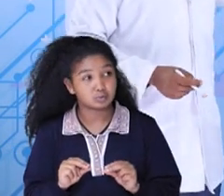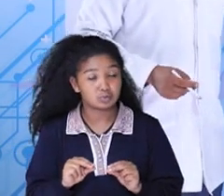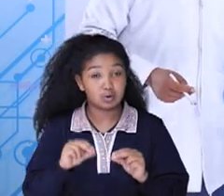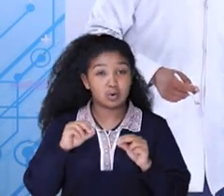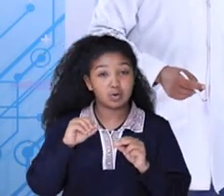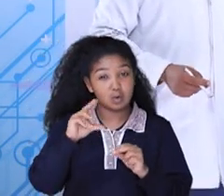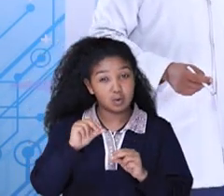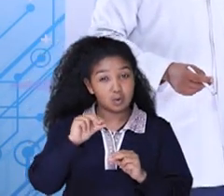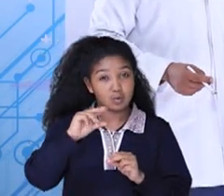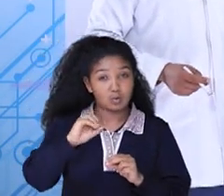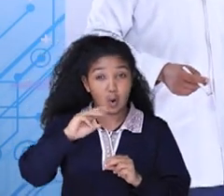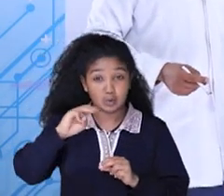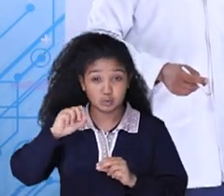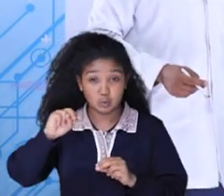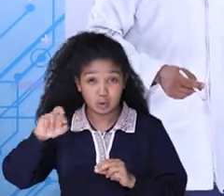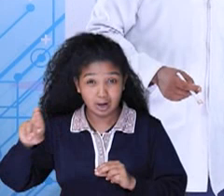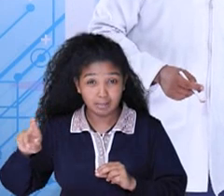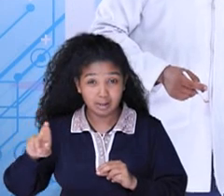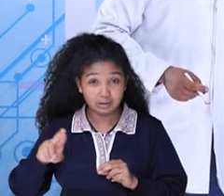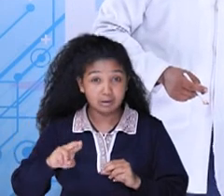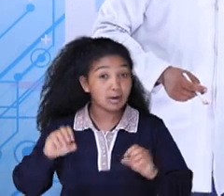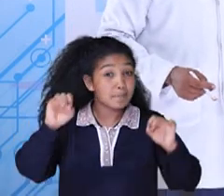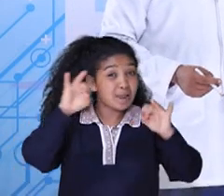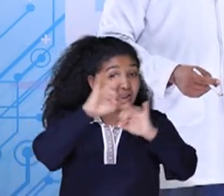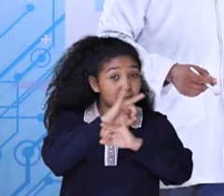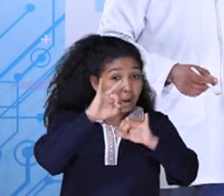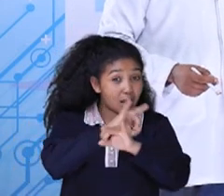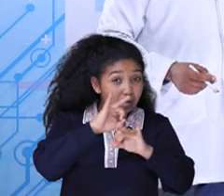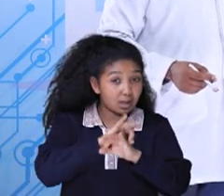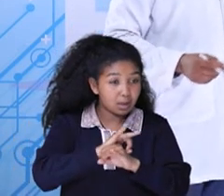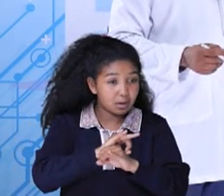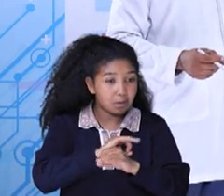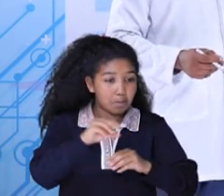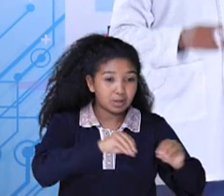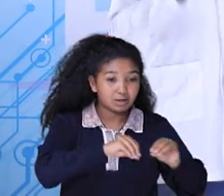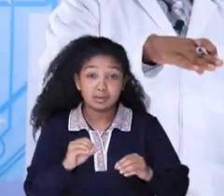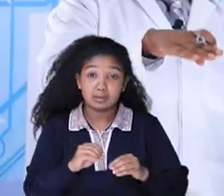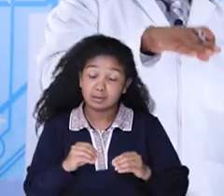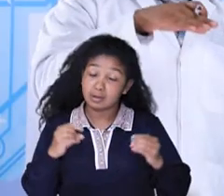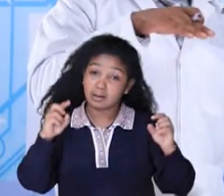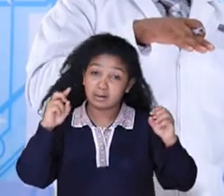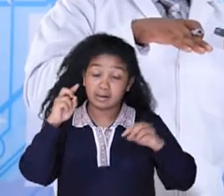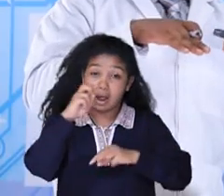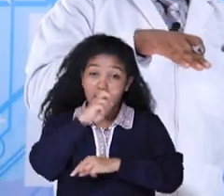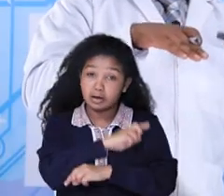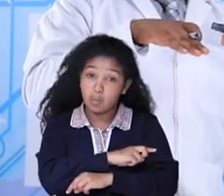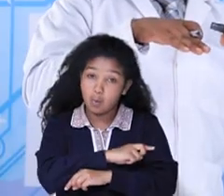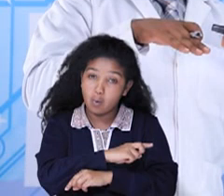you say nocturnal, organisms which are active at night time and passive, or they live